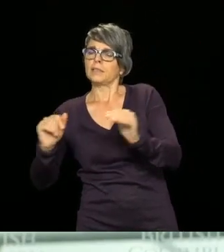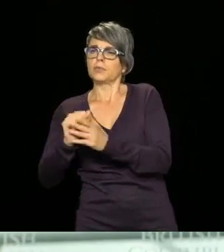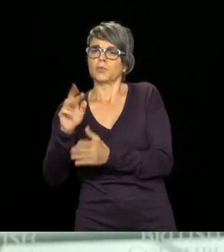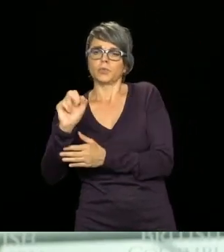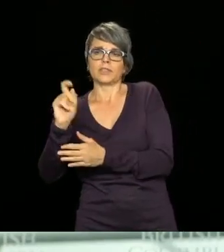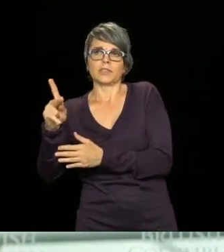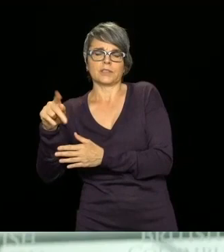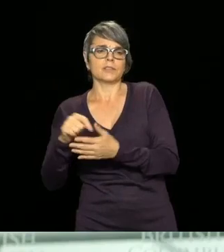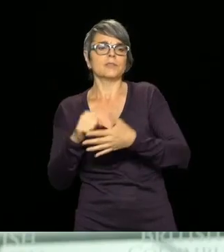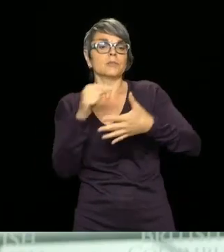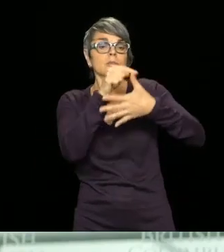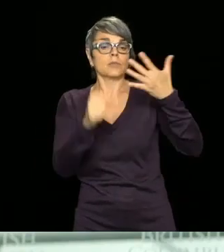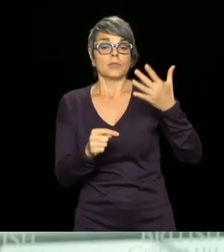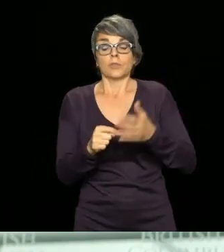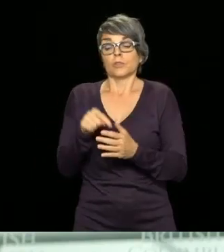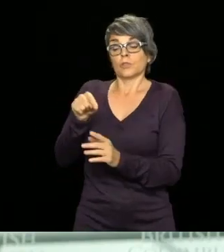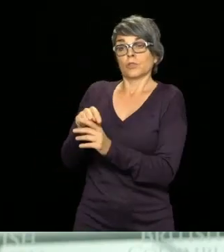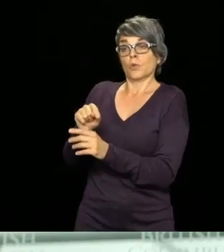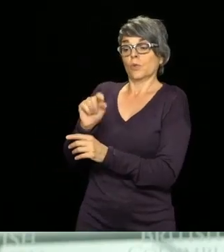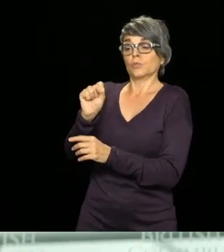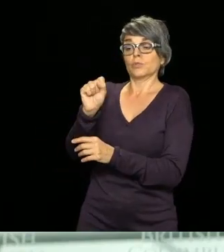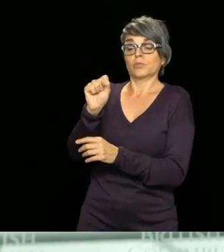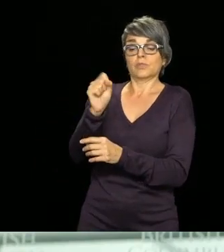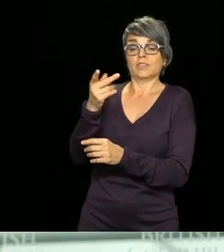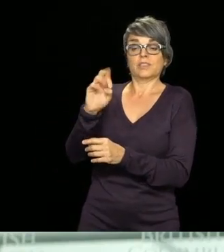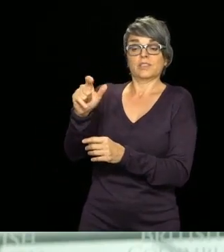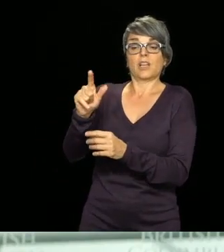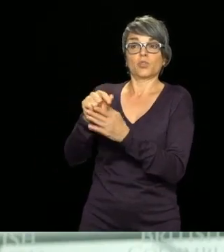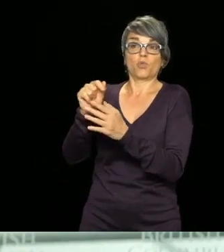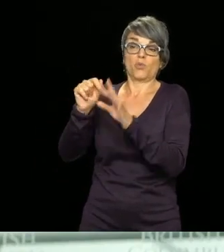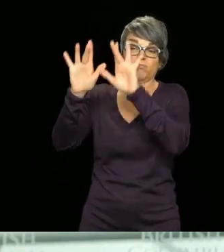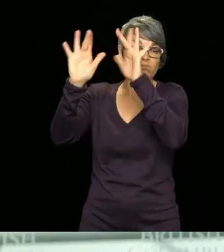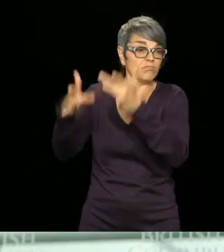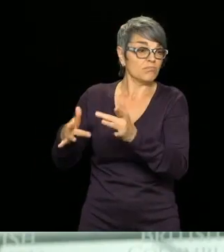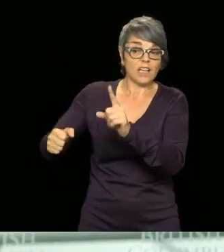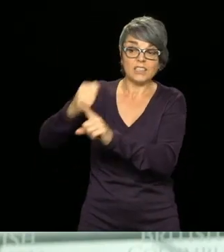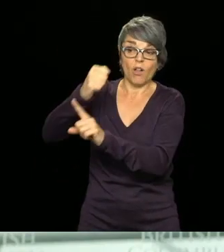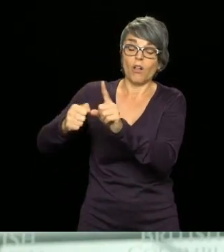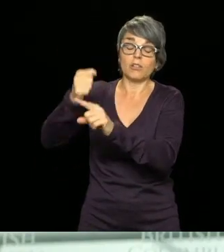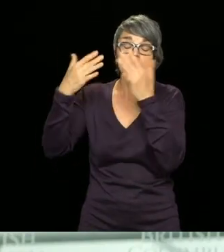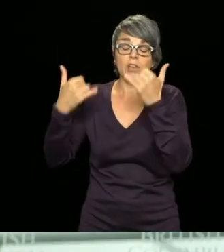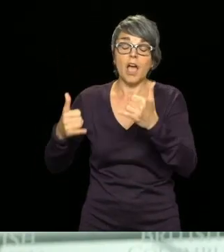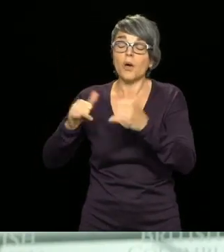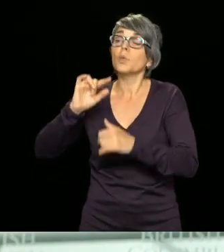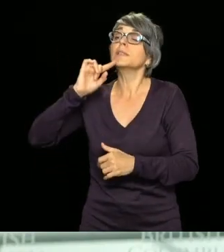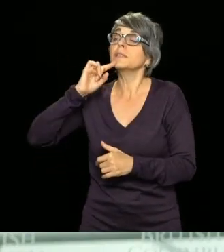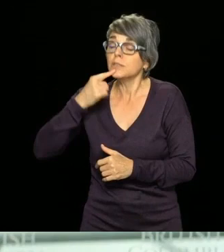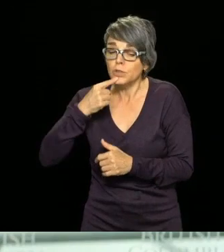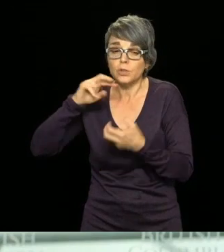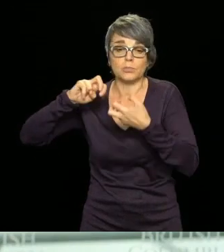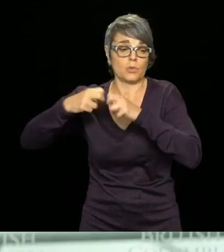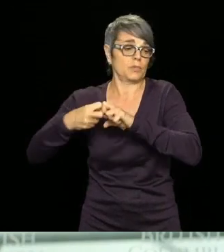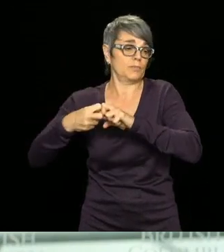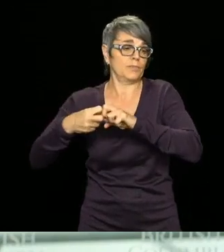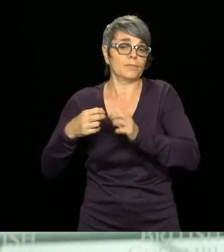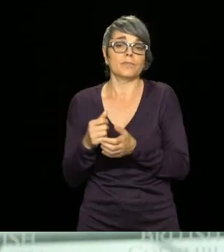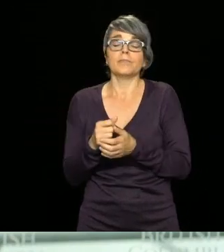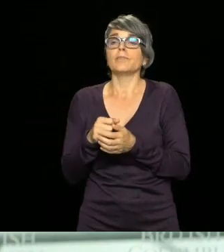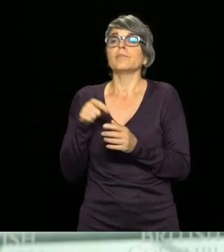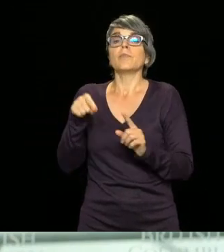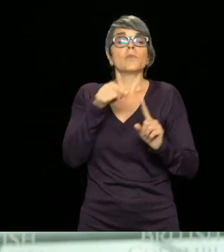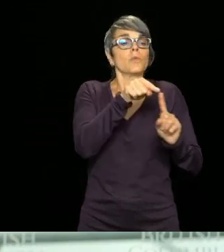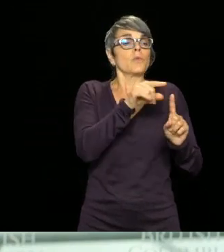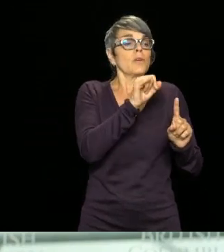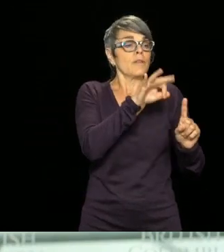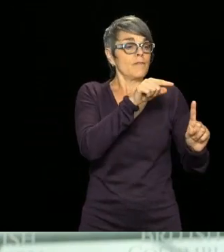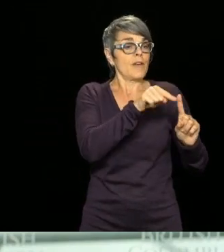scale of a serious concern. So when we see sexual assault happen in the context of domestic violence, it's